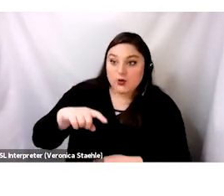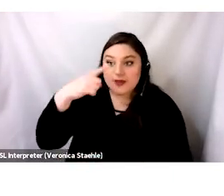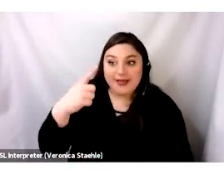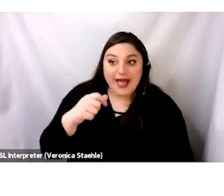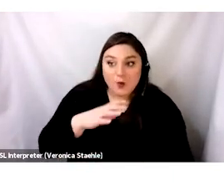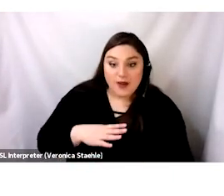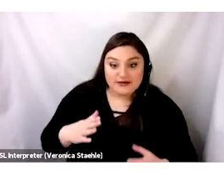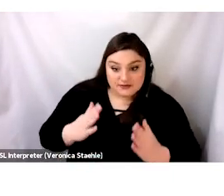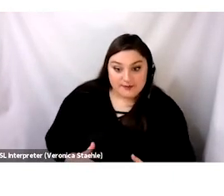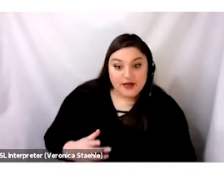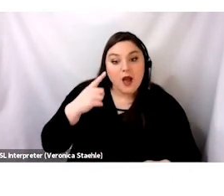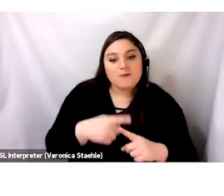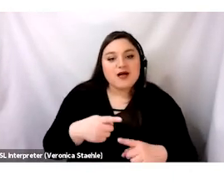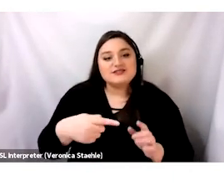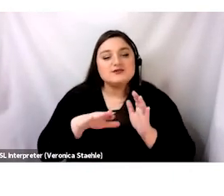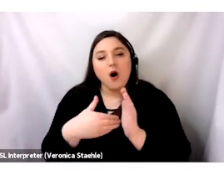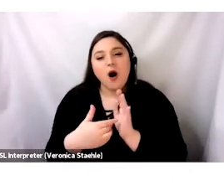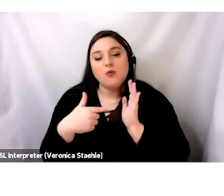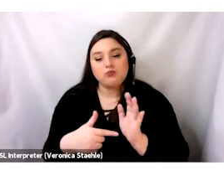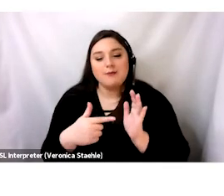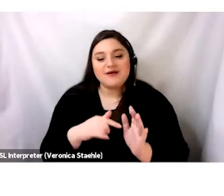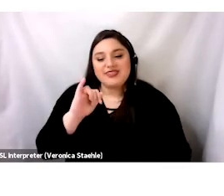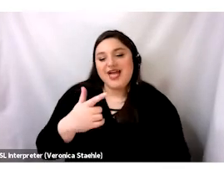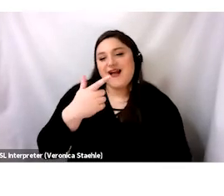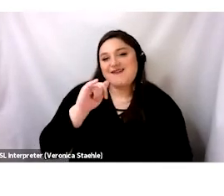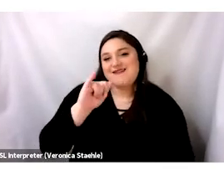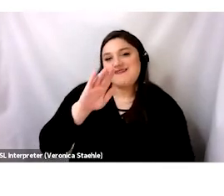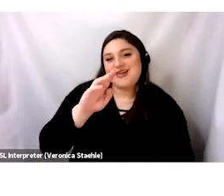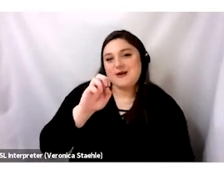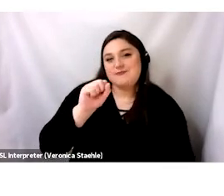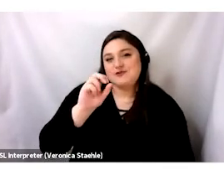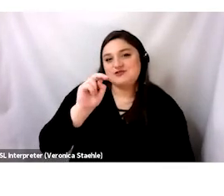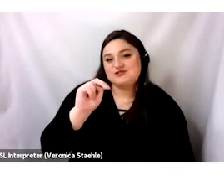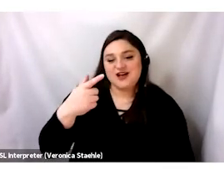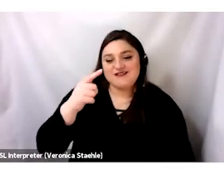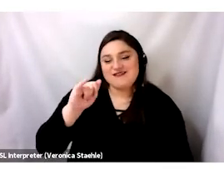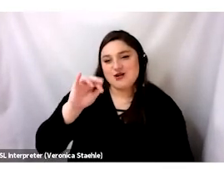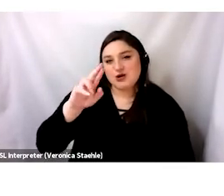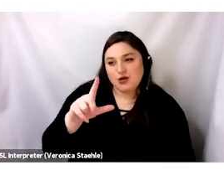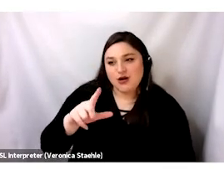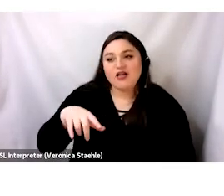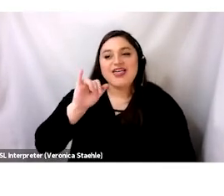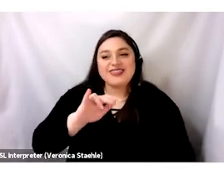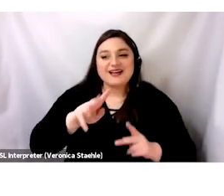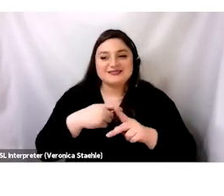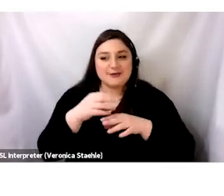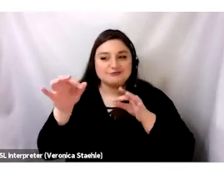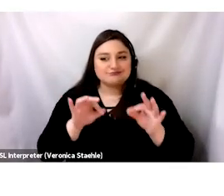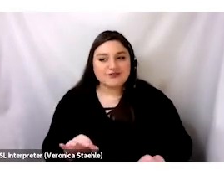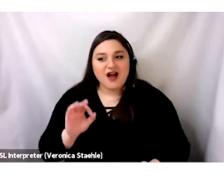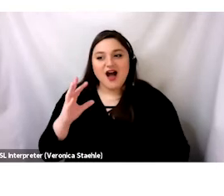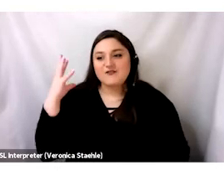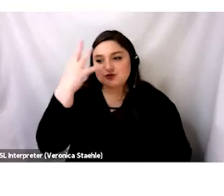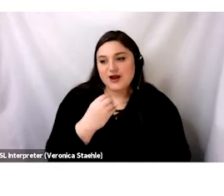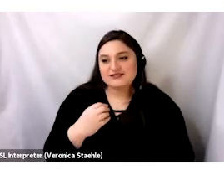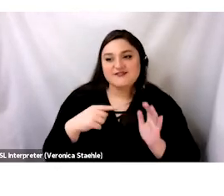Gibson girl, which was pretty much the personification of the feminine ideal of physical attractiveness in the late 19th century. And